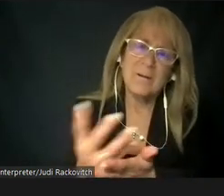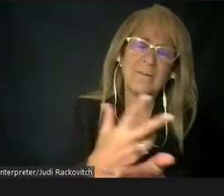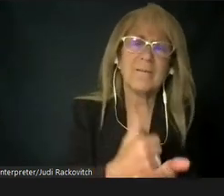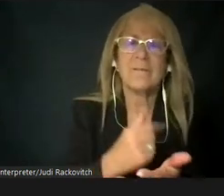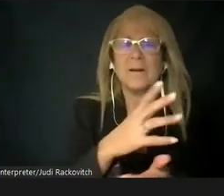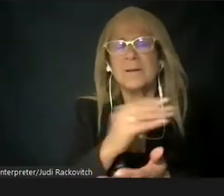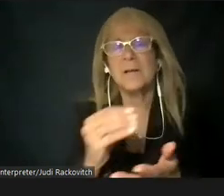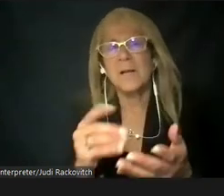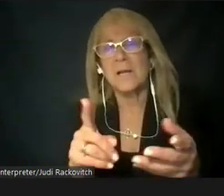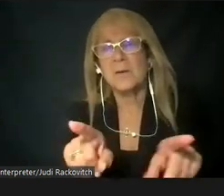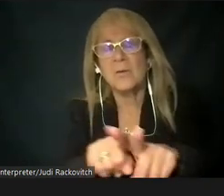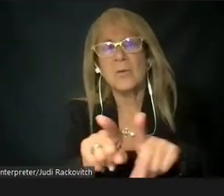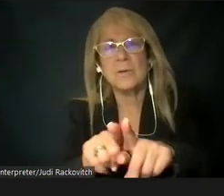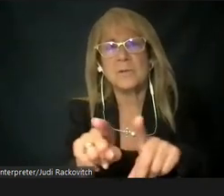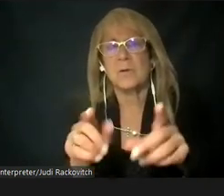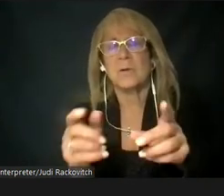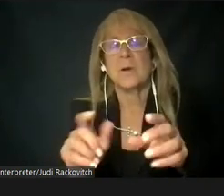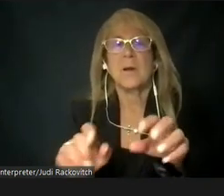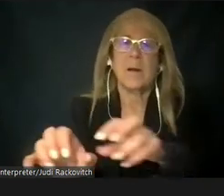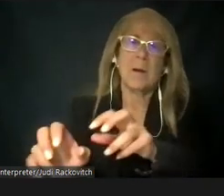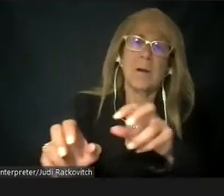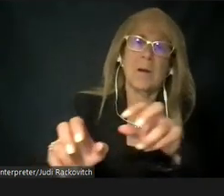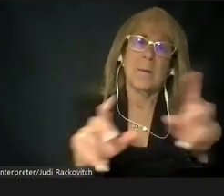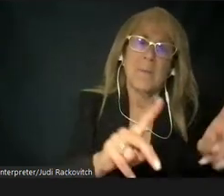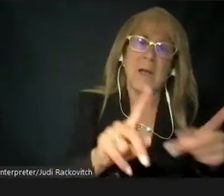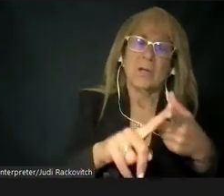commuters back to the system, further reducing congestion.